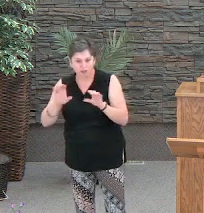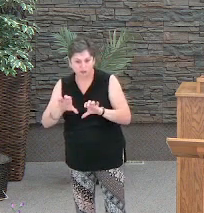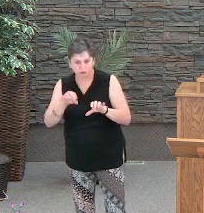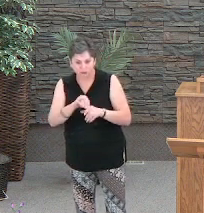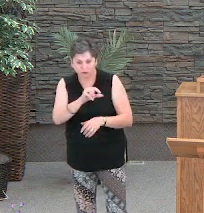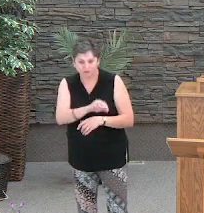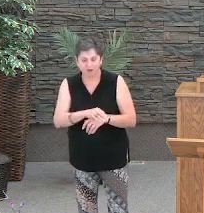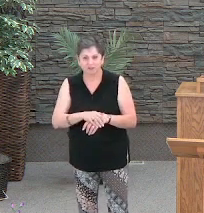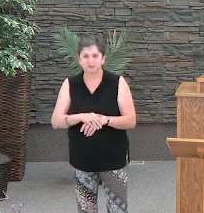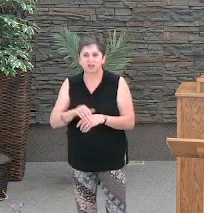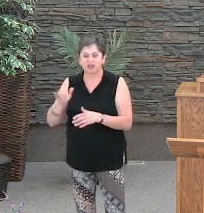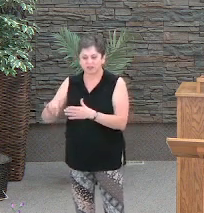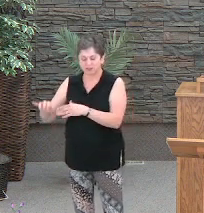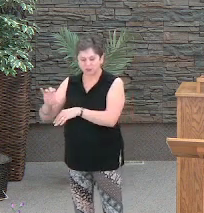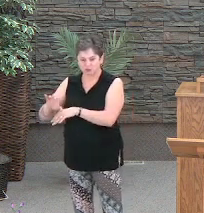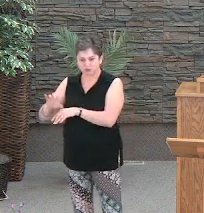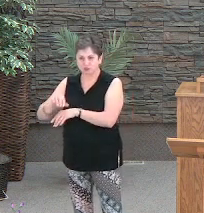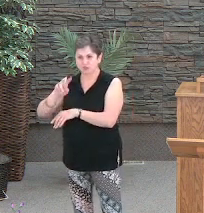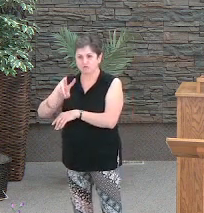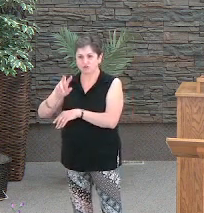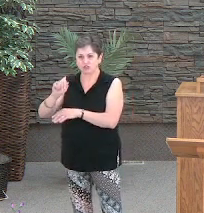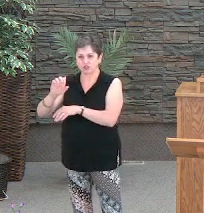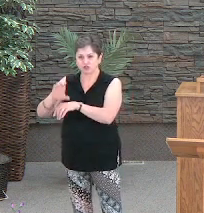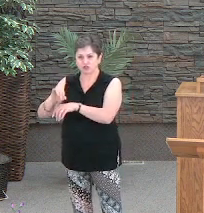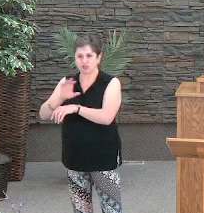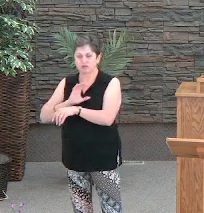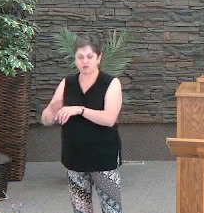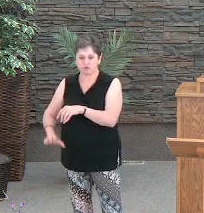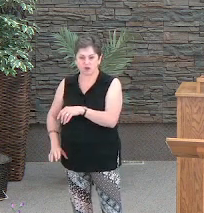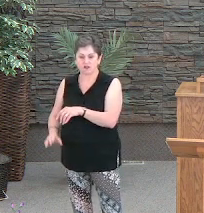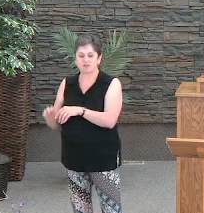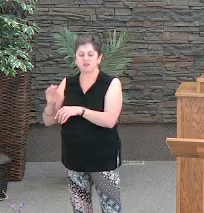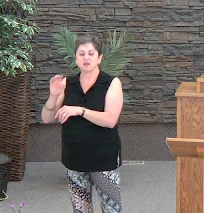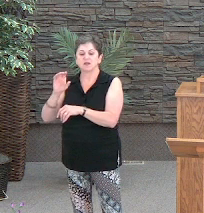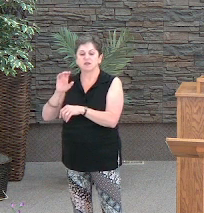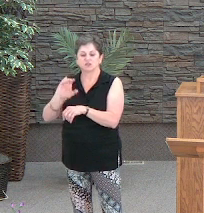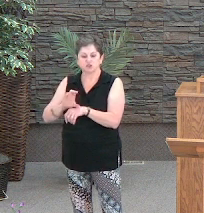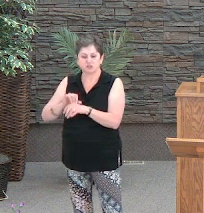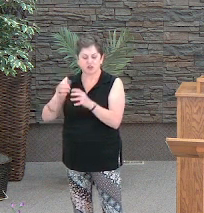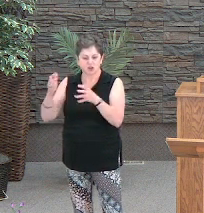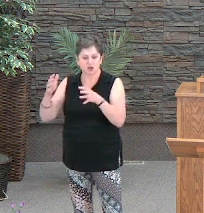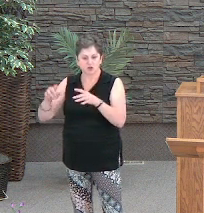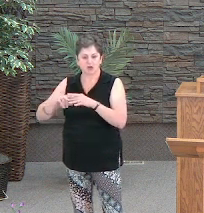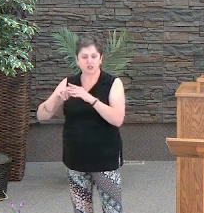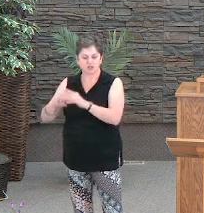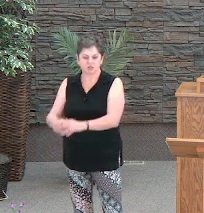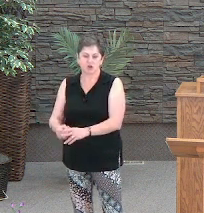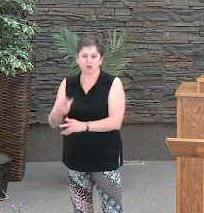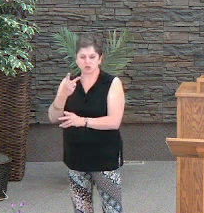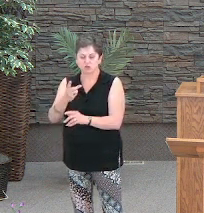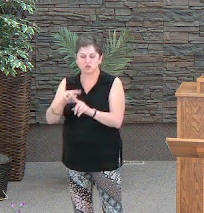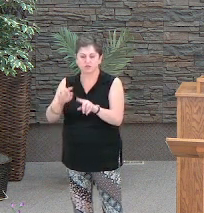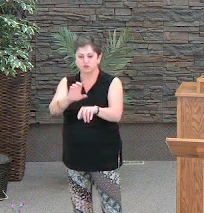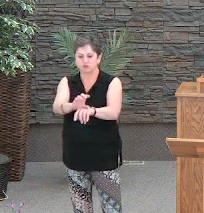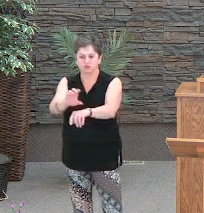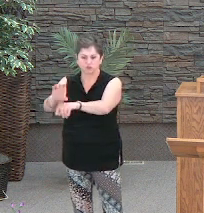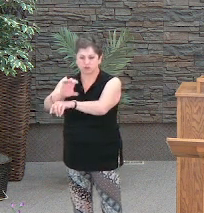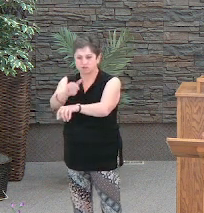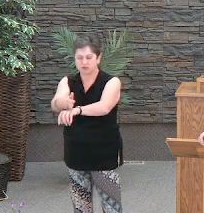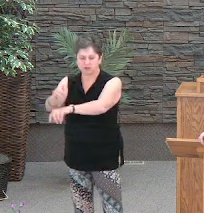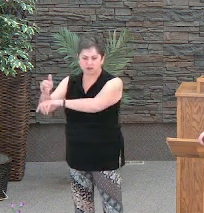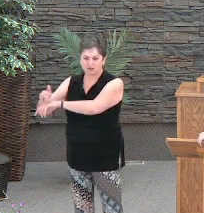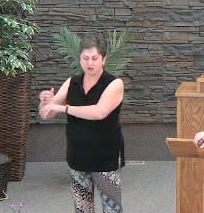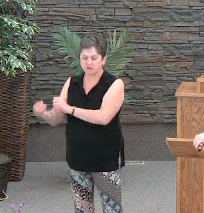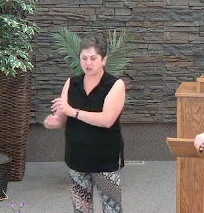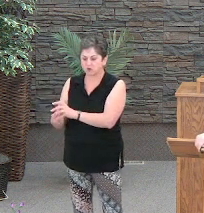here. This church, the Virginia Street Church of Christ, was a church that had already started two churches at this point. They